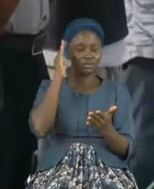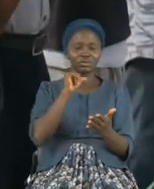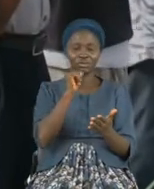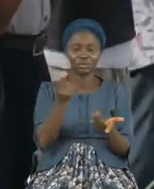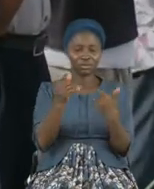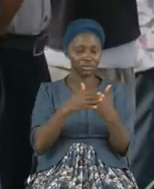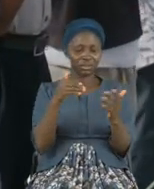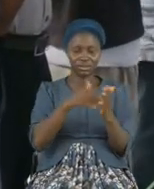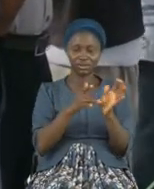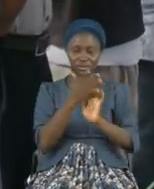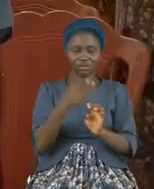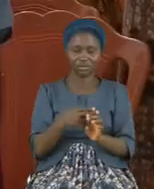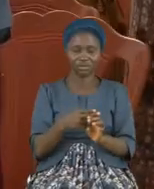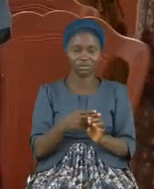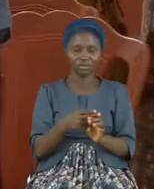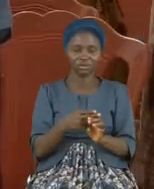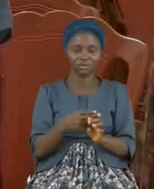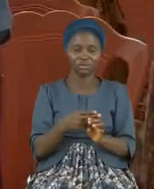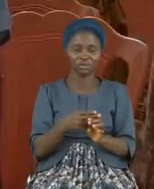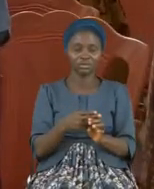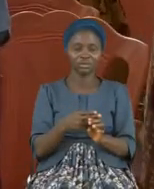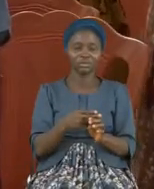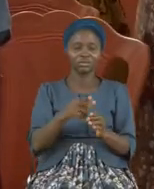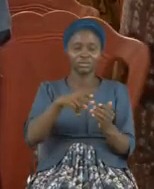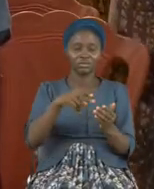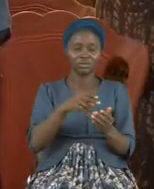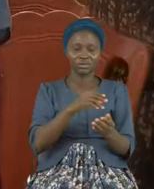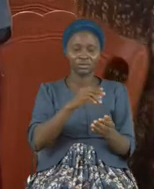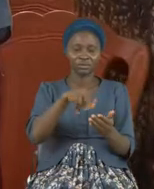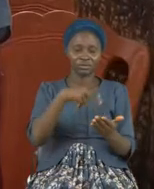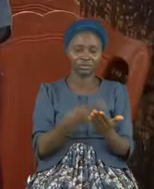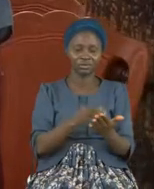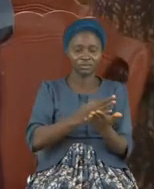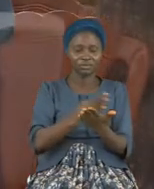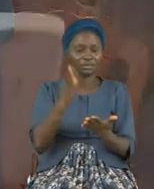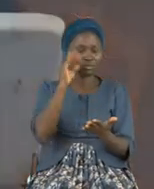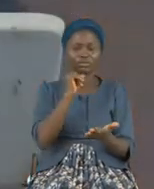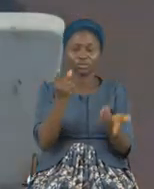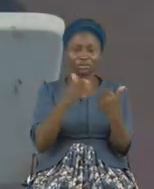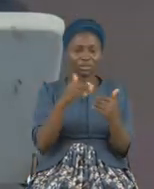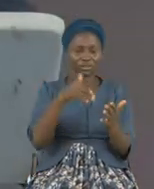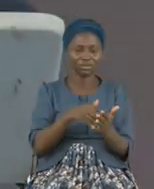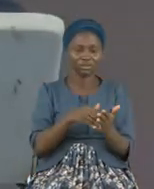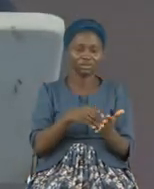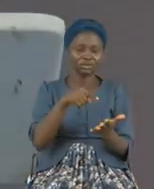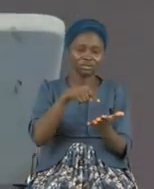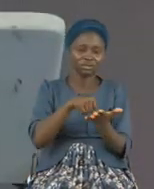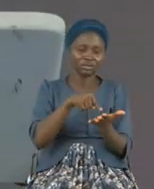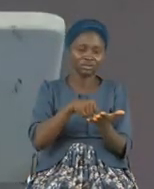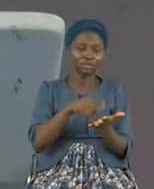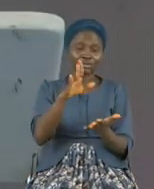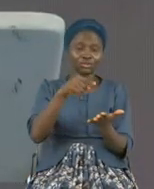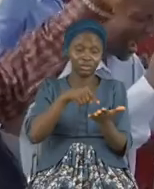Disease will never come back again. The debt, your debt, will all be paid in Jesus'